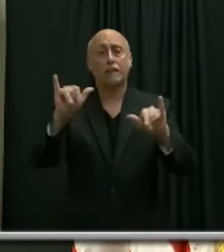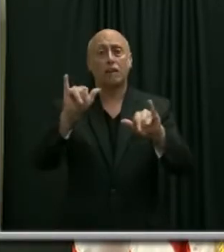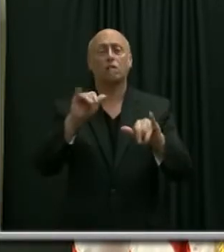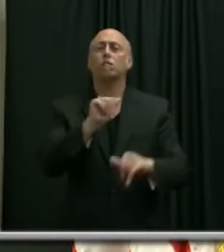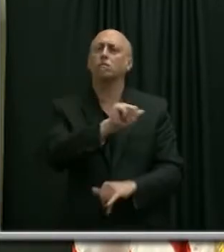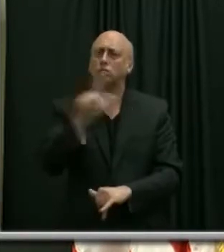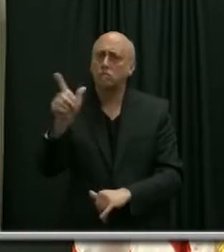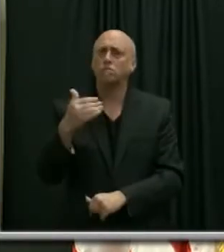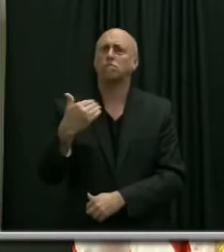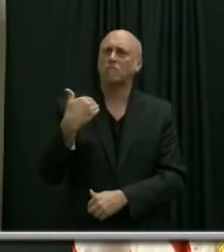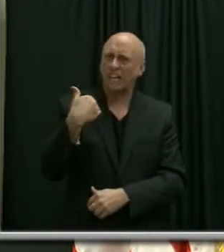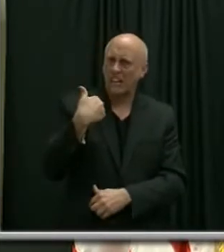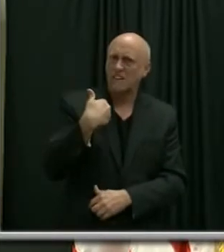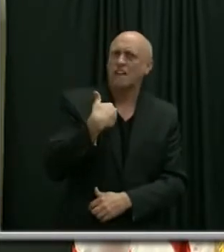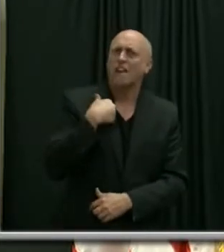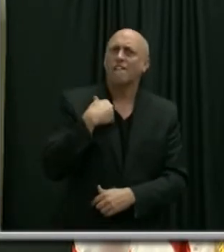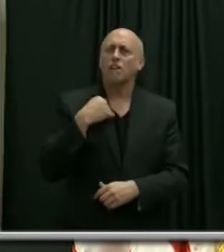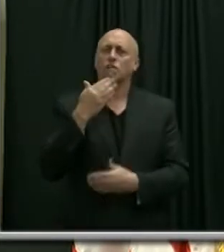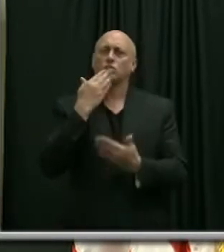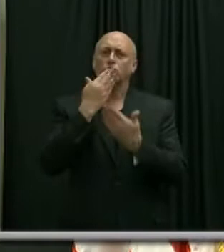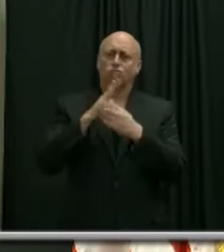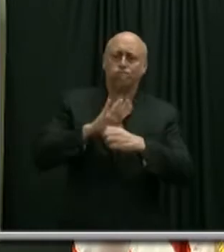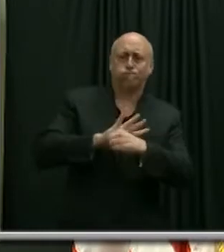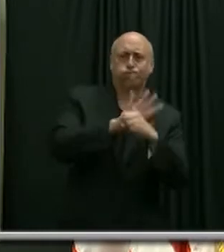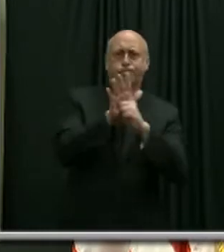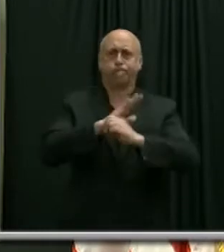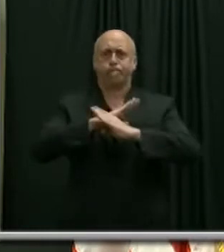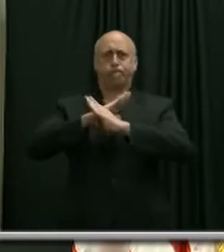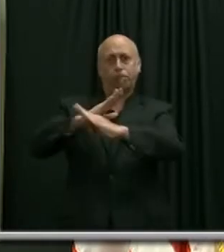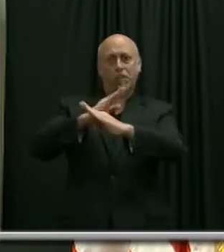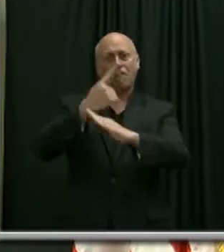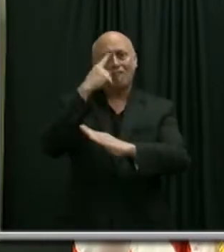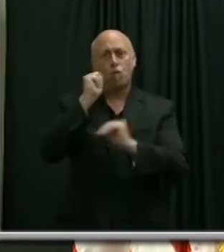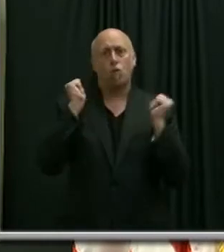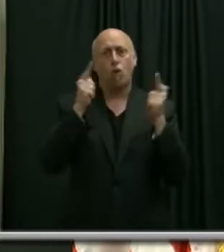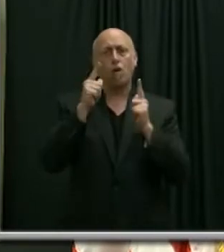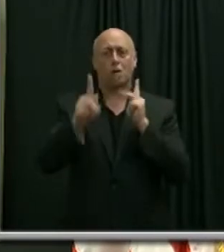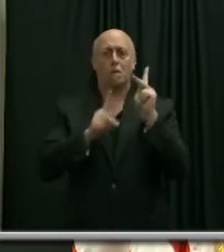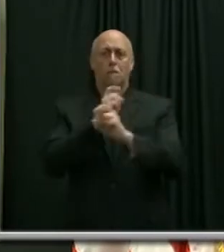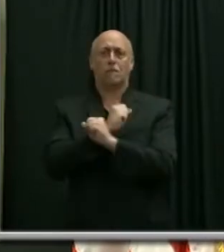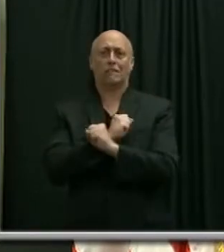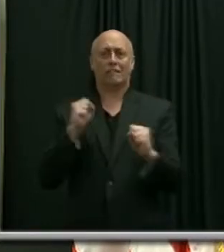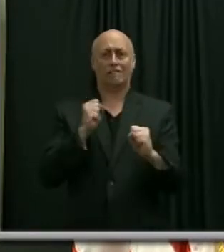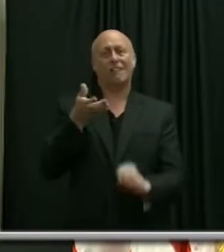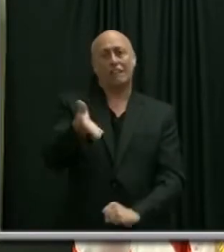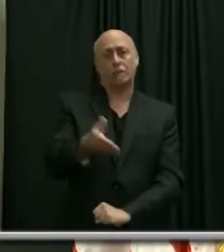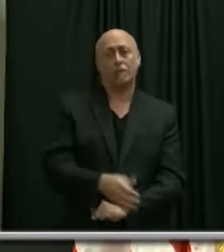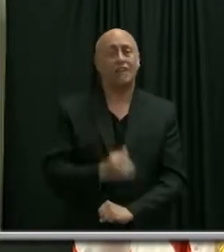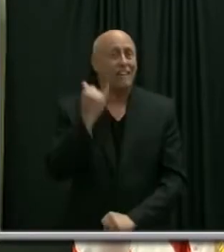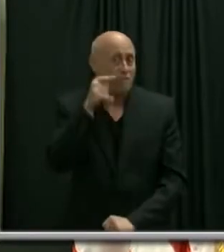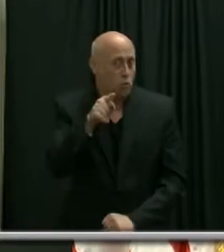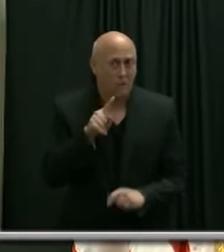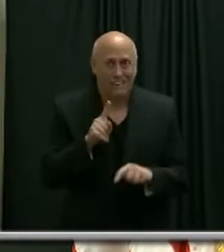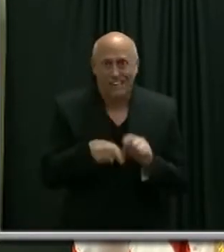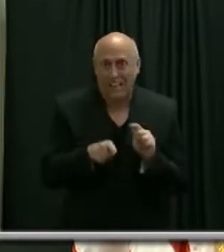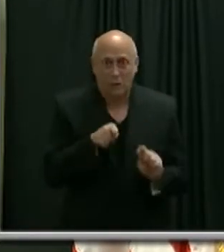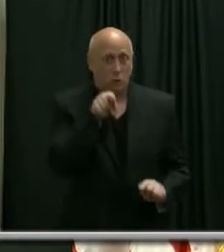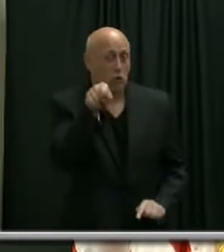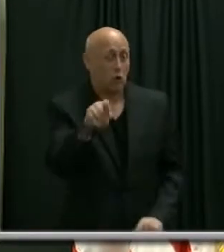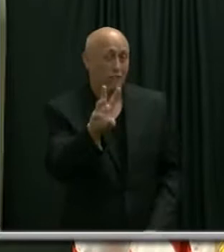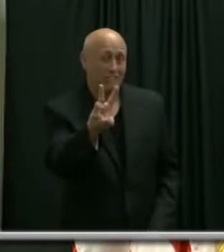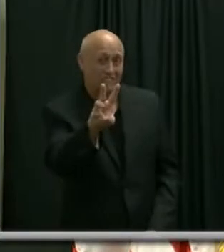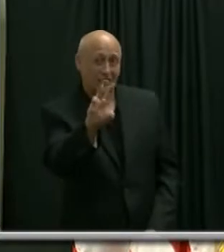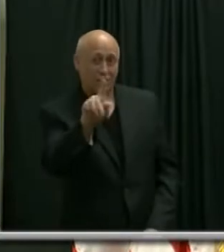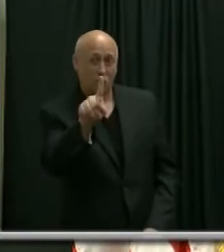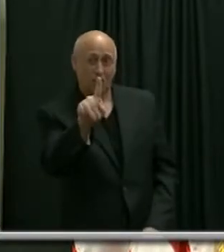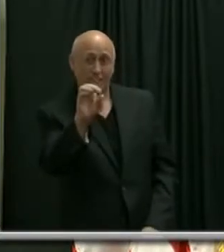place to keep clients and staff safe. For those that cannot get to the Family Safety Center at 610